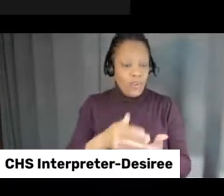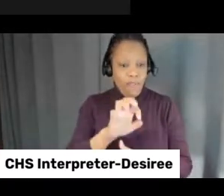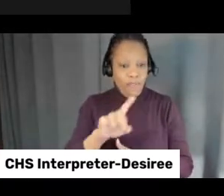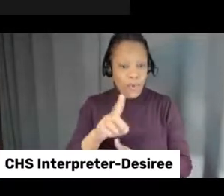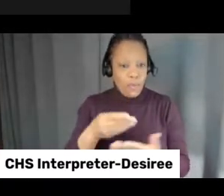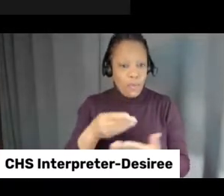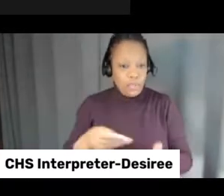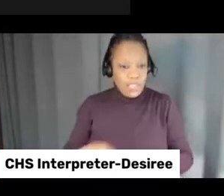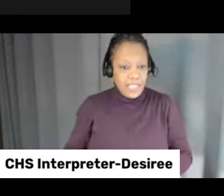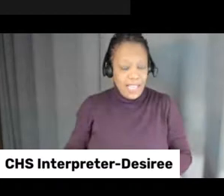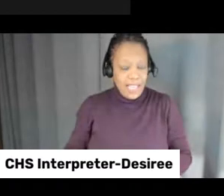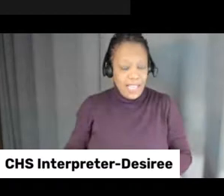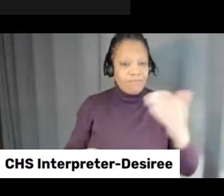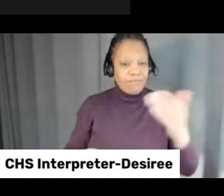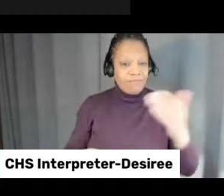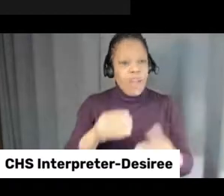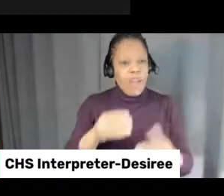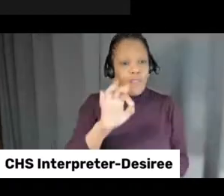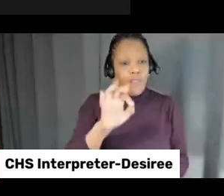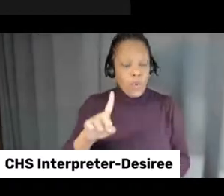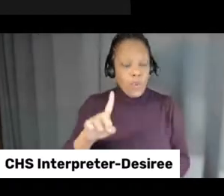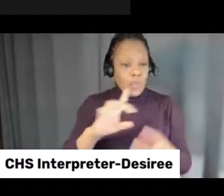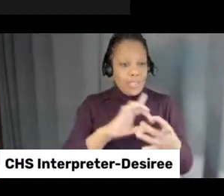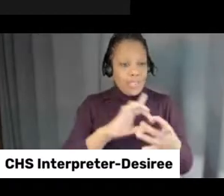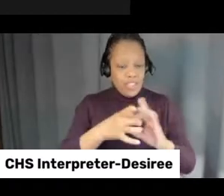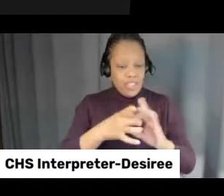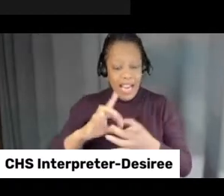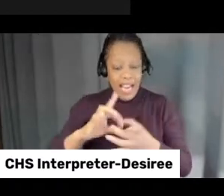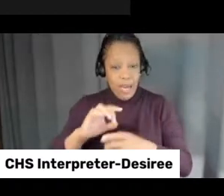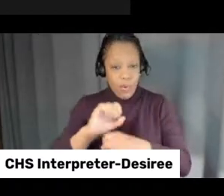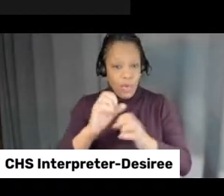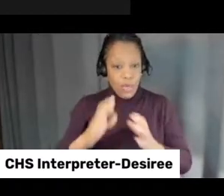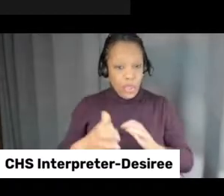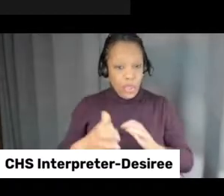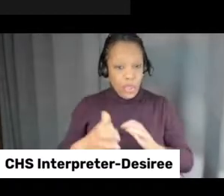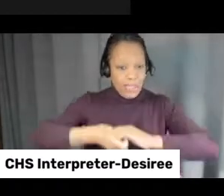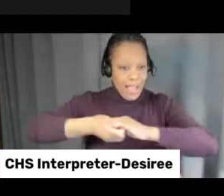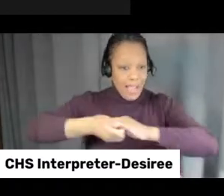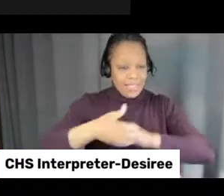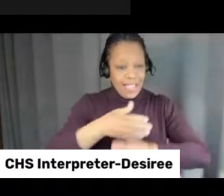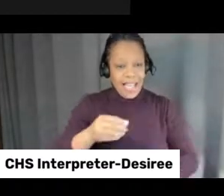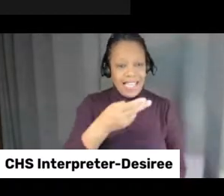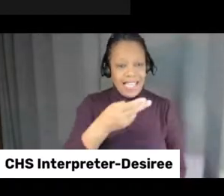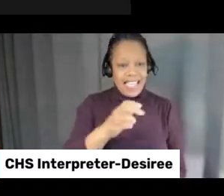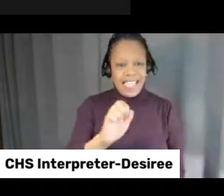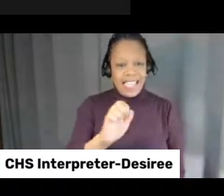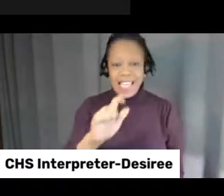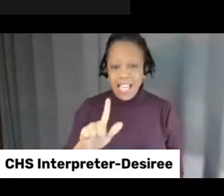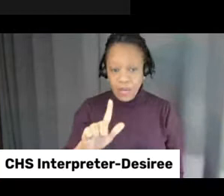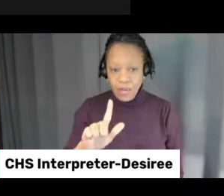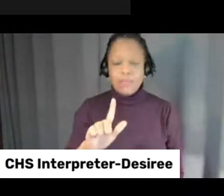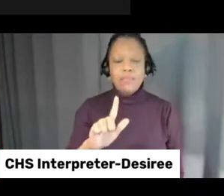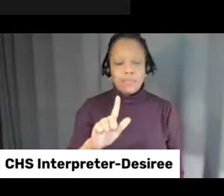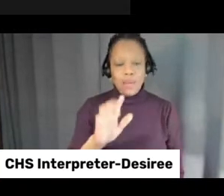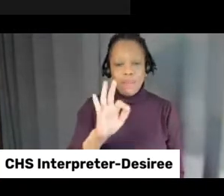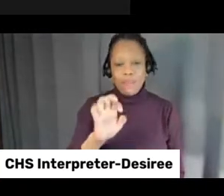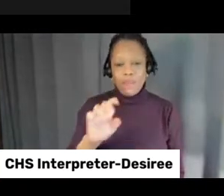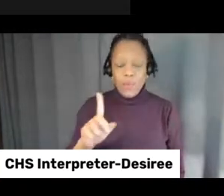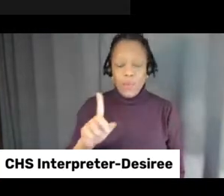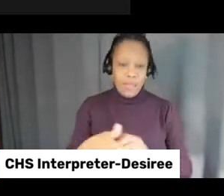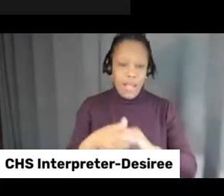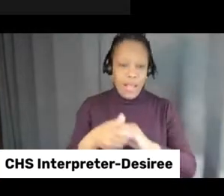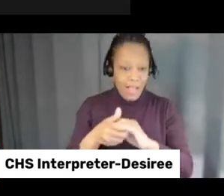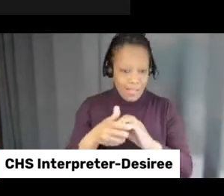Workers Alliance, and Heal Food Alliance, who have been amazing. We have our own champions here